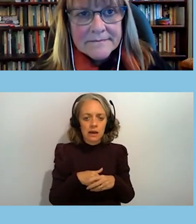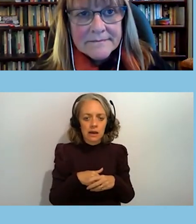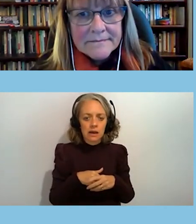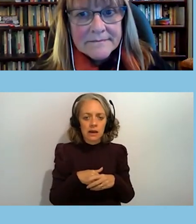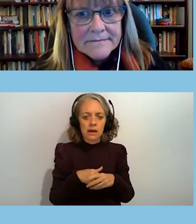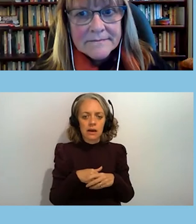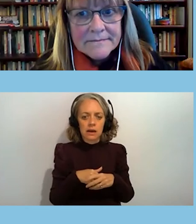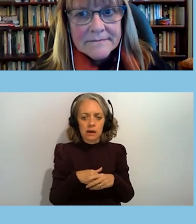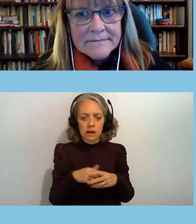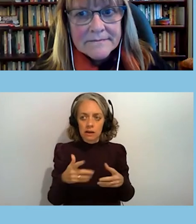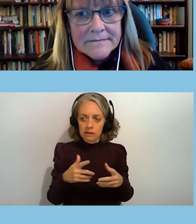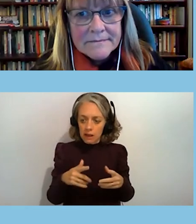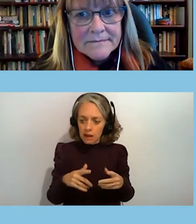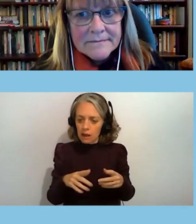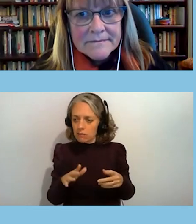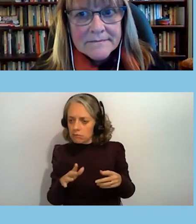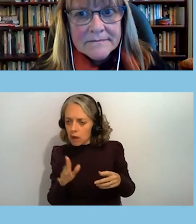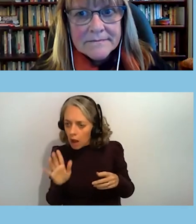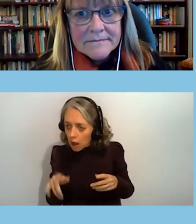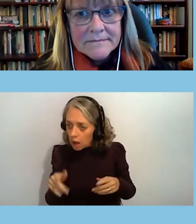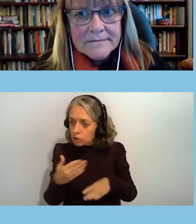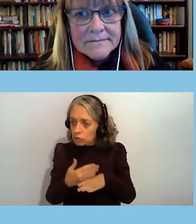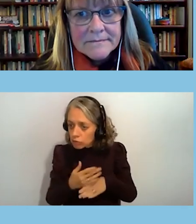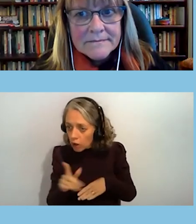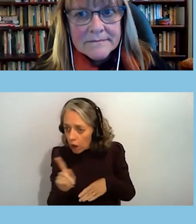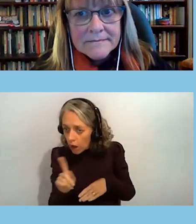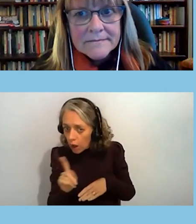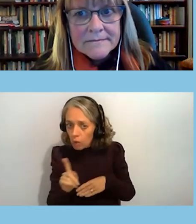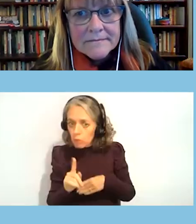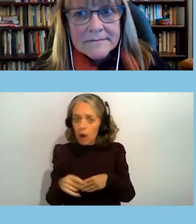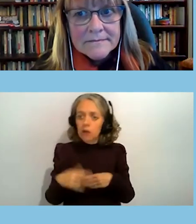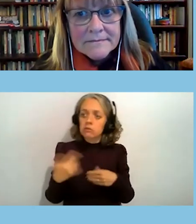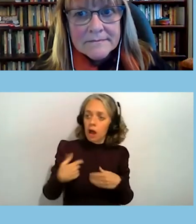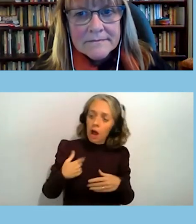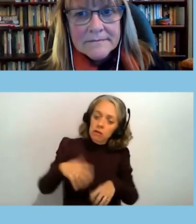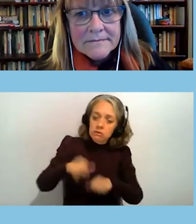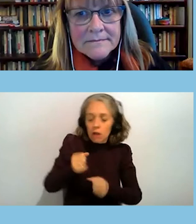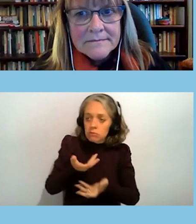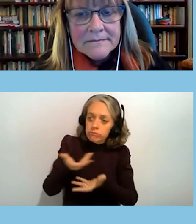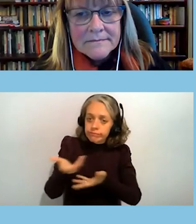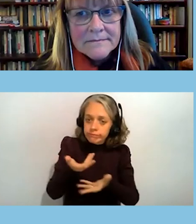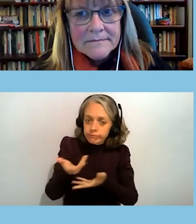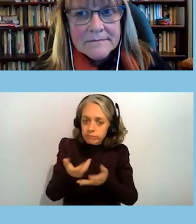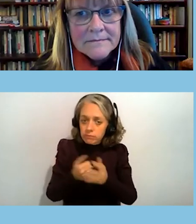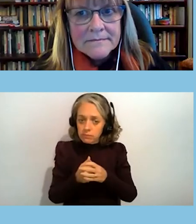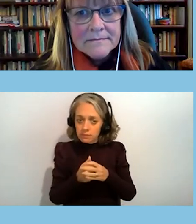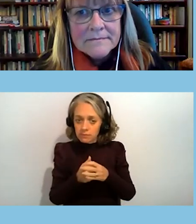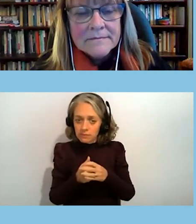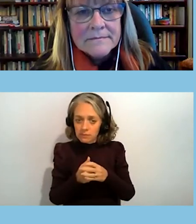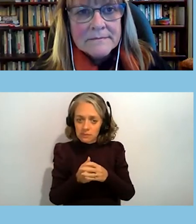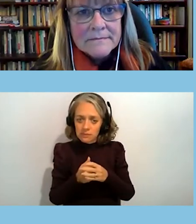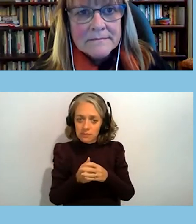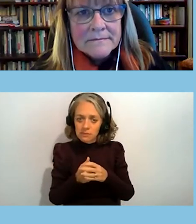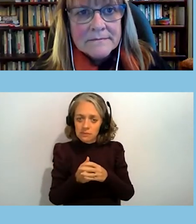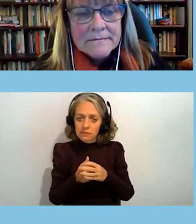learn what I do, and I obviously engage in conversations, and quite often